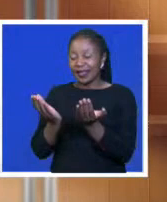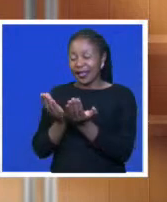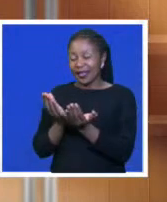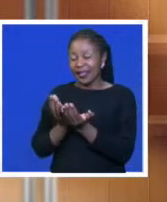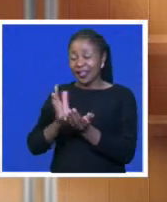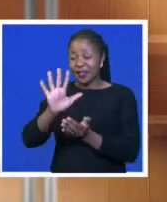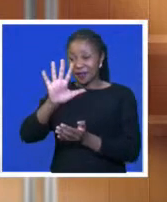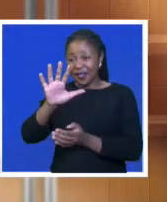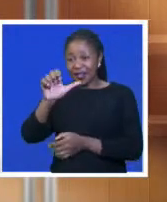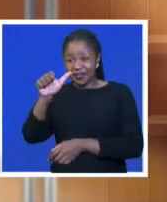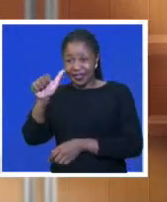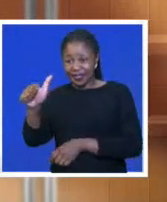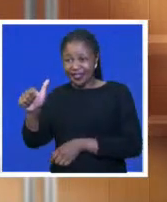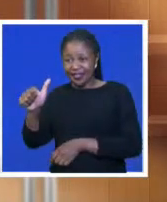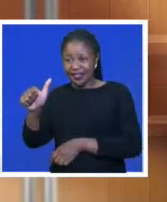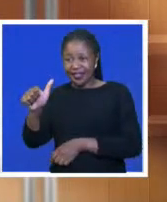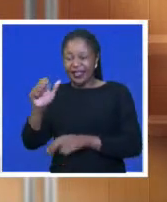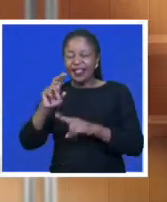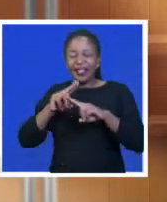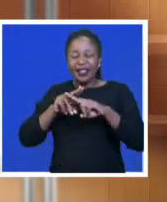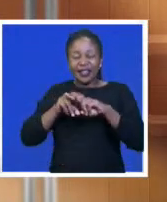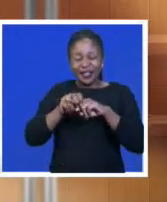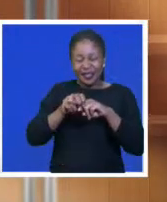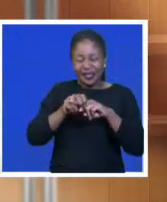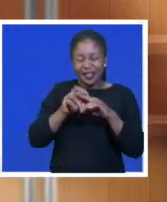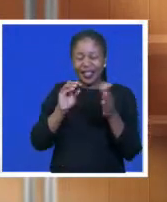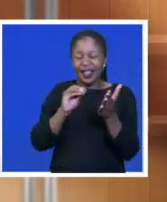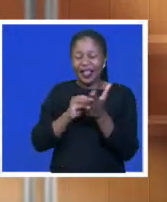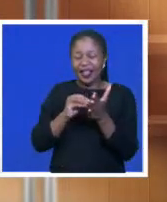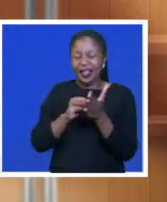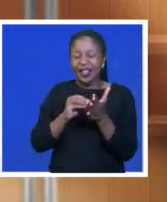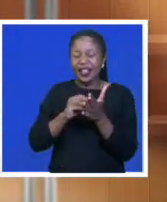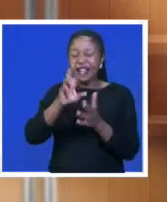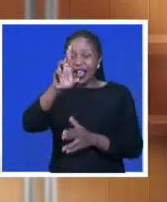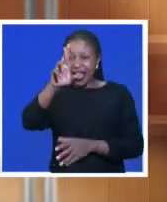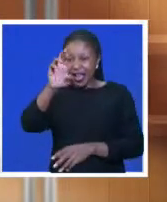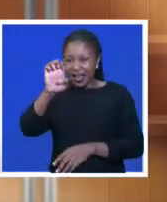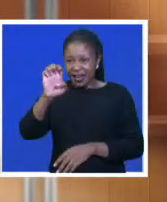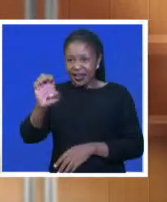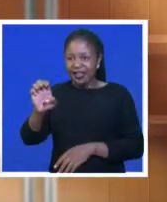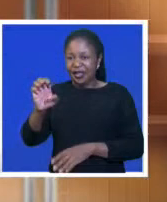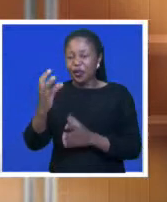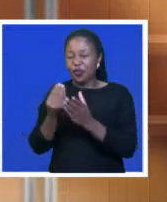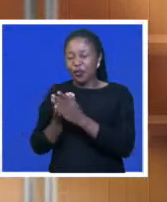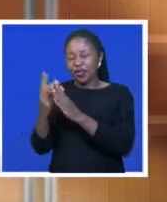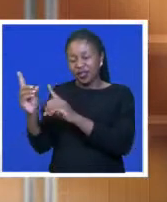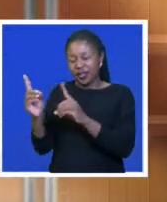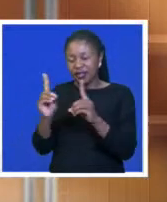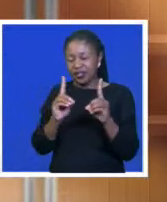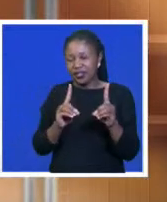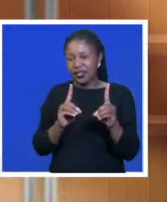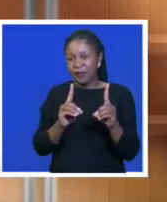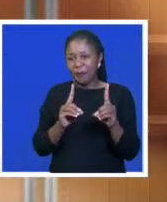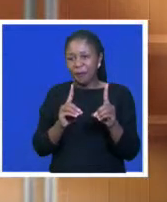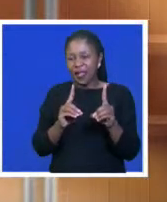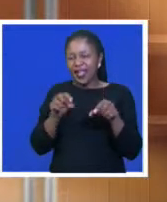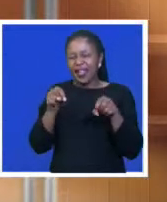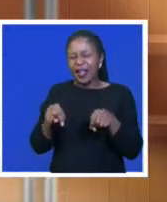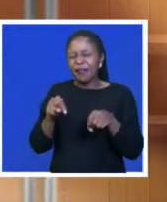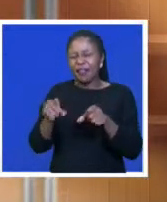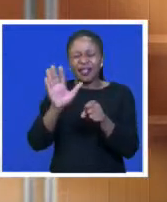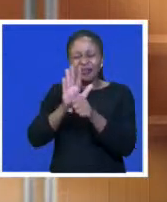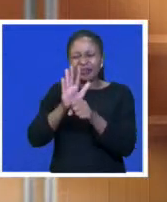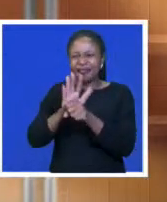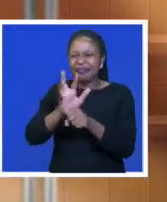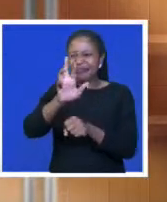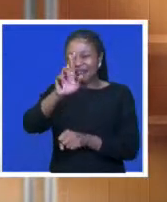up next with Mr. Mangoba Mkonda for a religious education lesson. There's a lot of religious education going